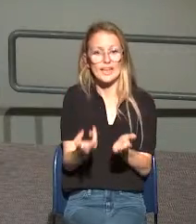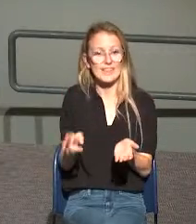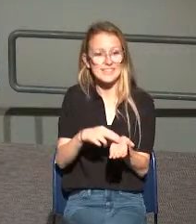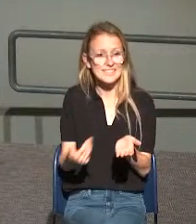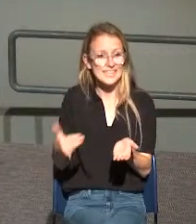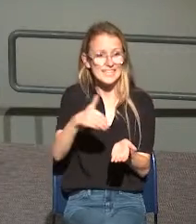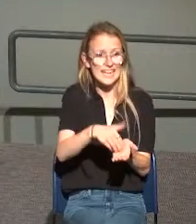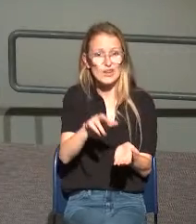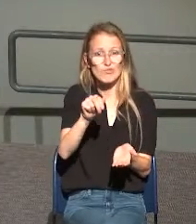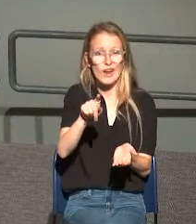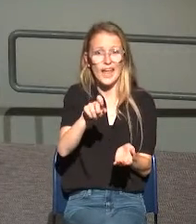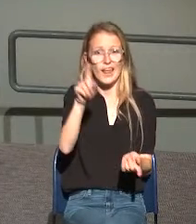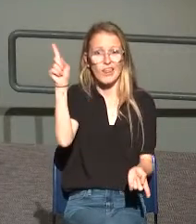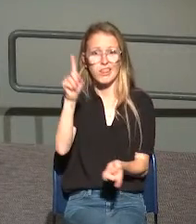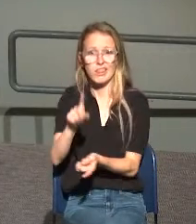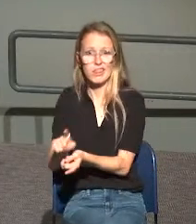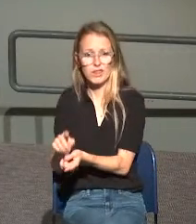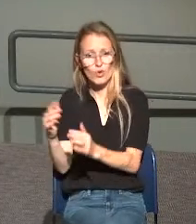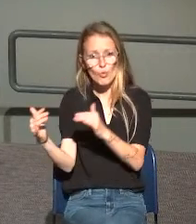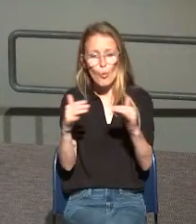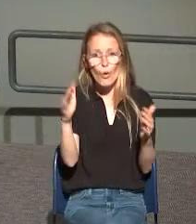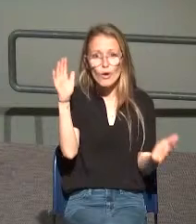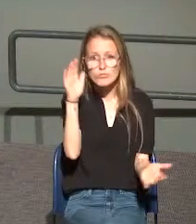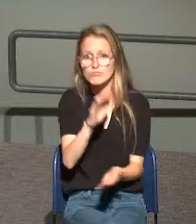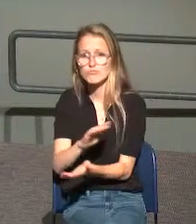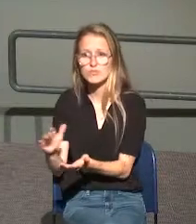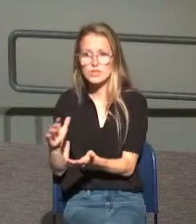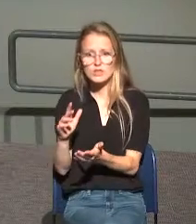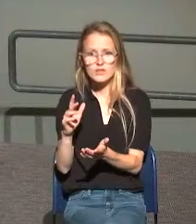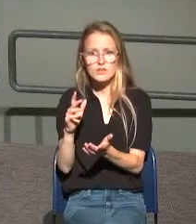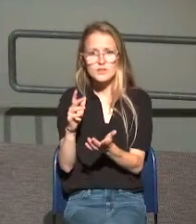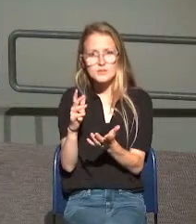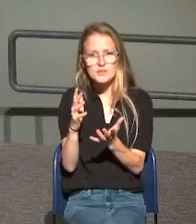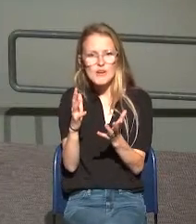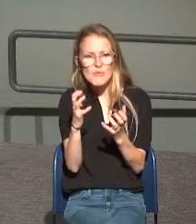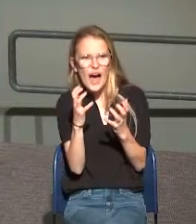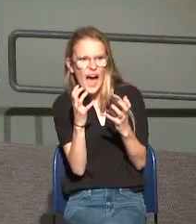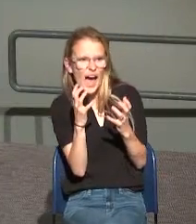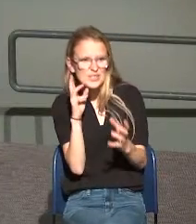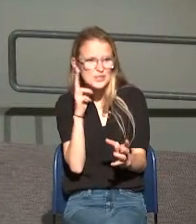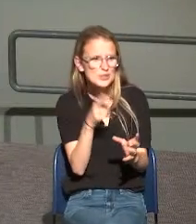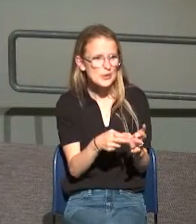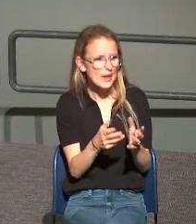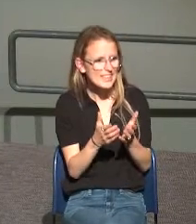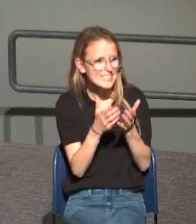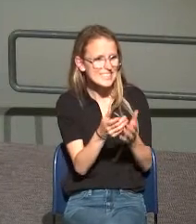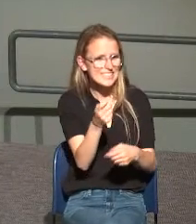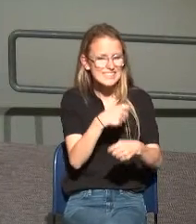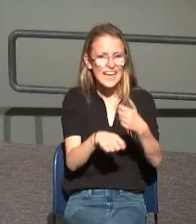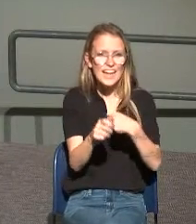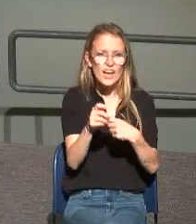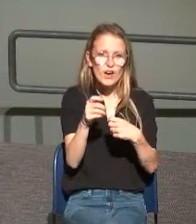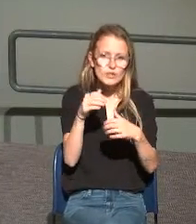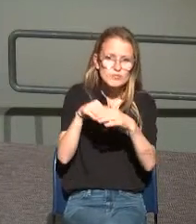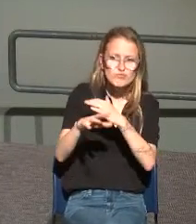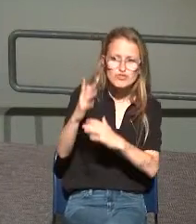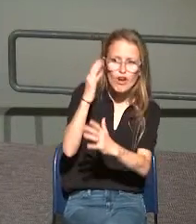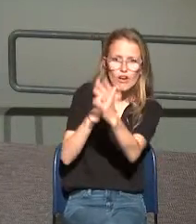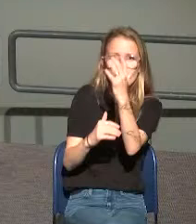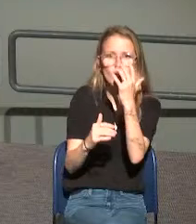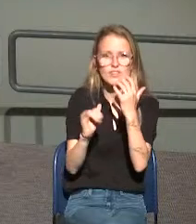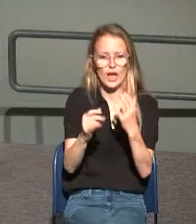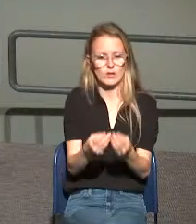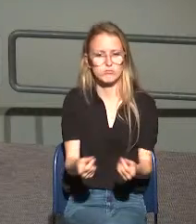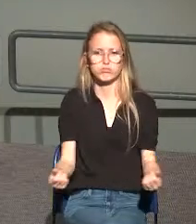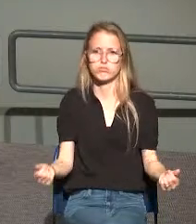down. The war was winding down. The attractiveness of going to sea rather than fighting in the jungle was going to disappear.